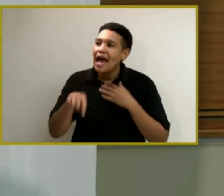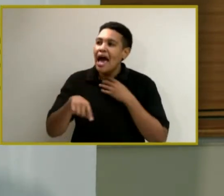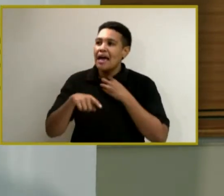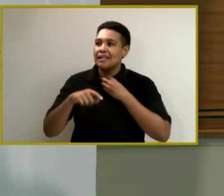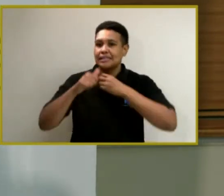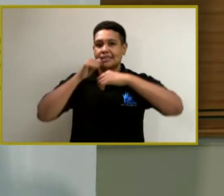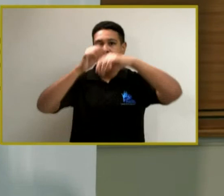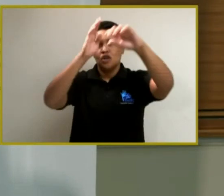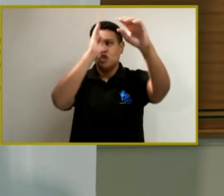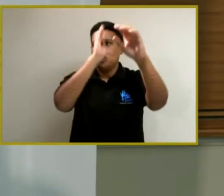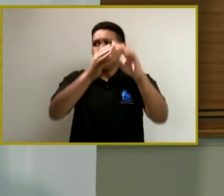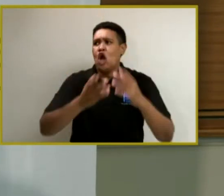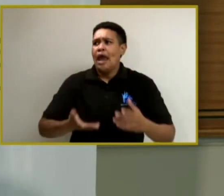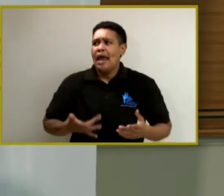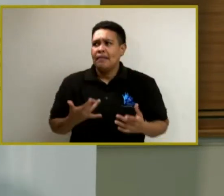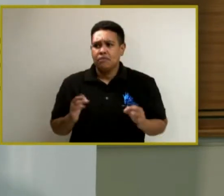not